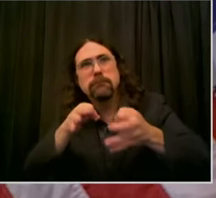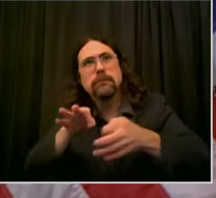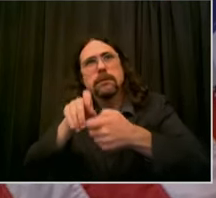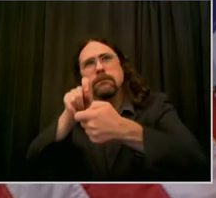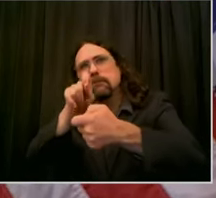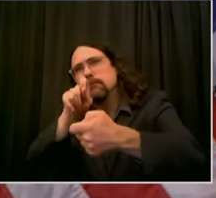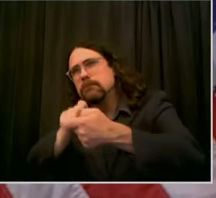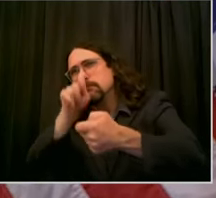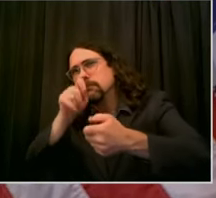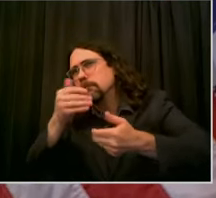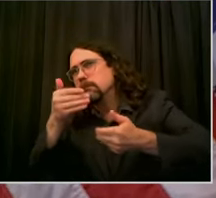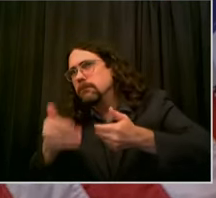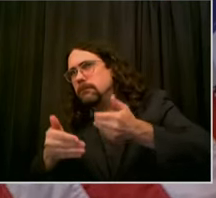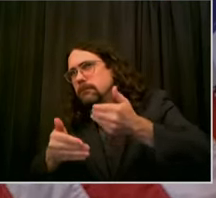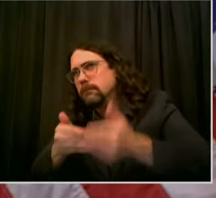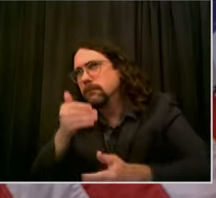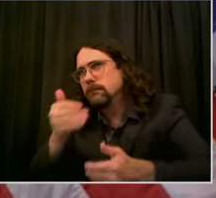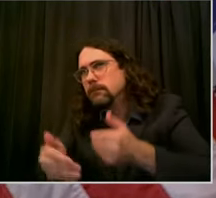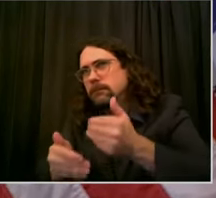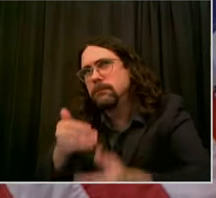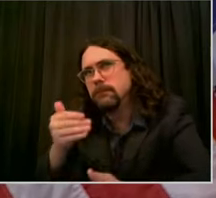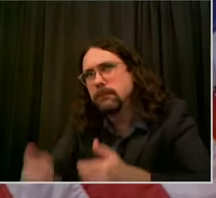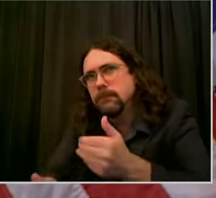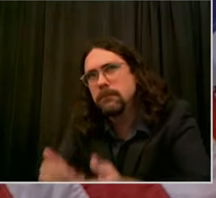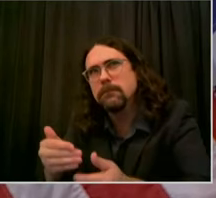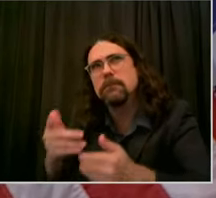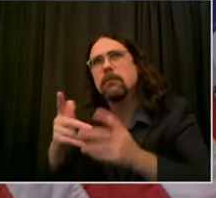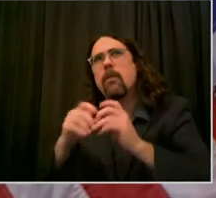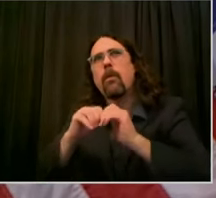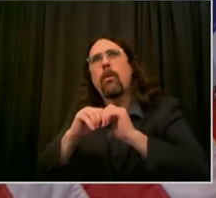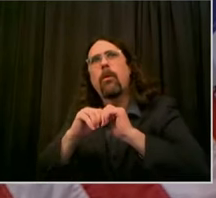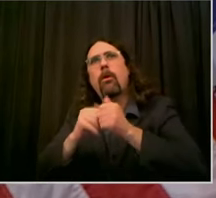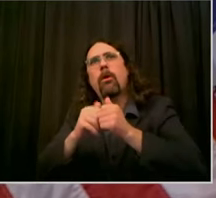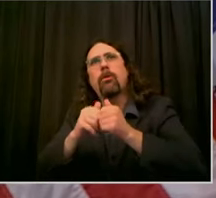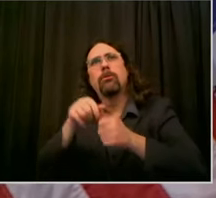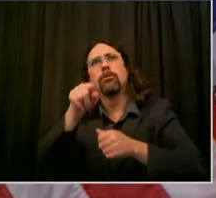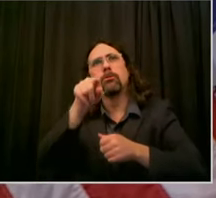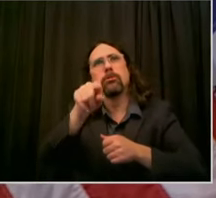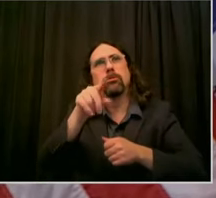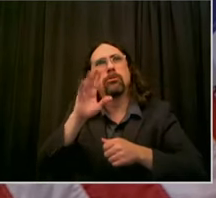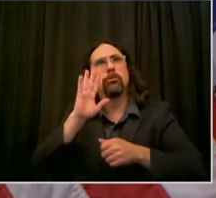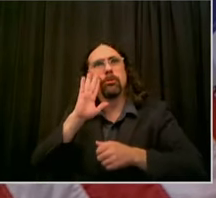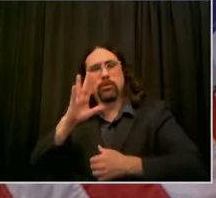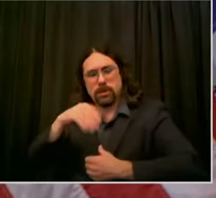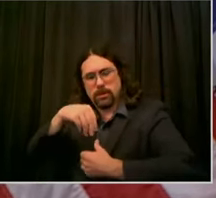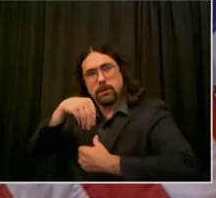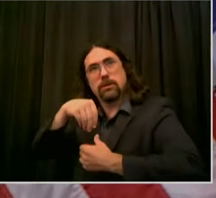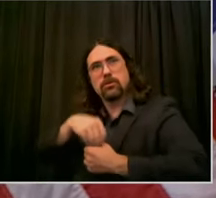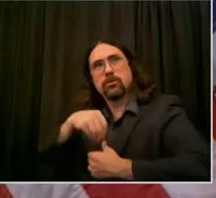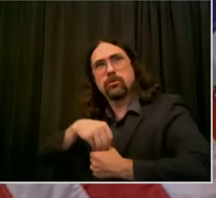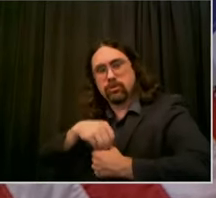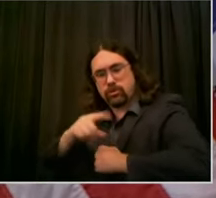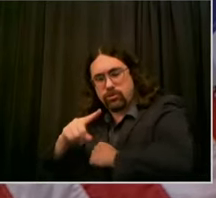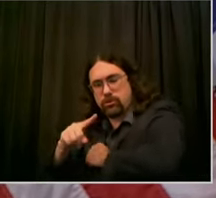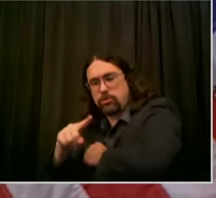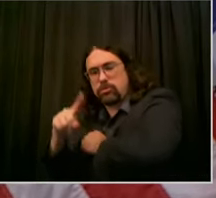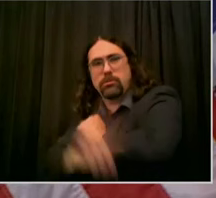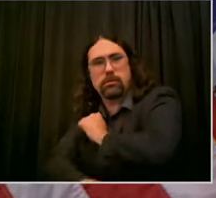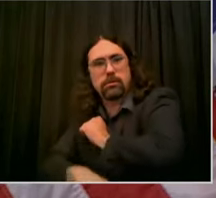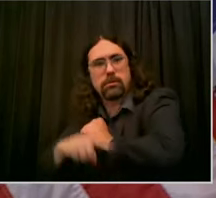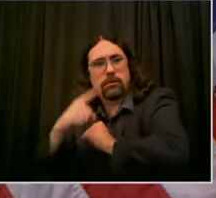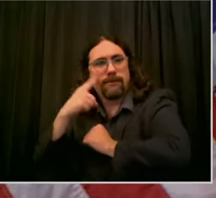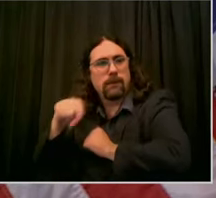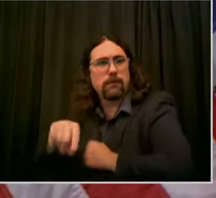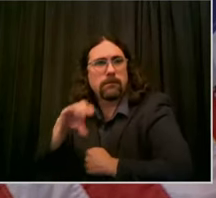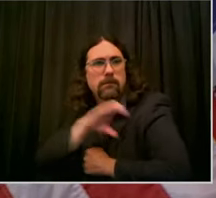make it faster and better, but specifically how and why hasn't the NYPD fully implemented the 13 recommendations they